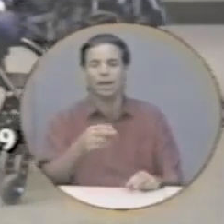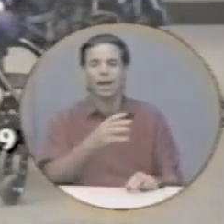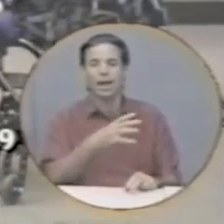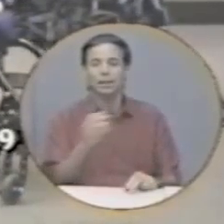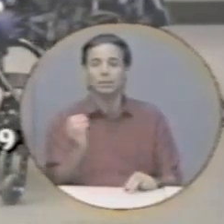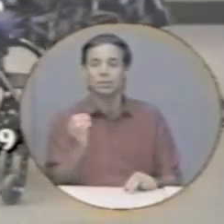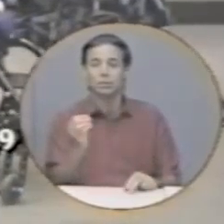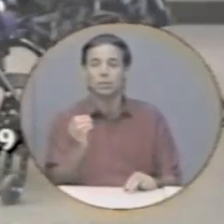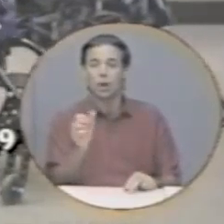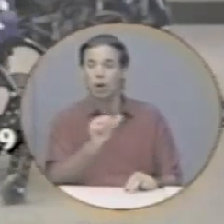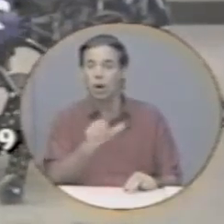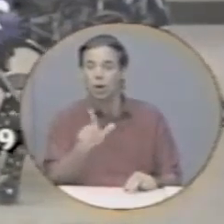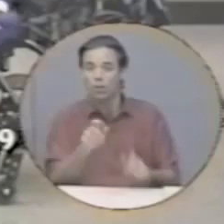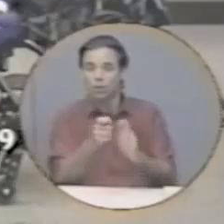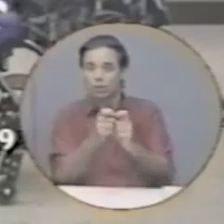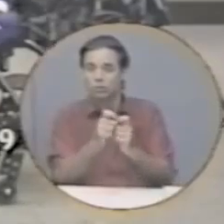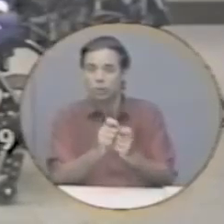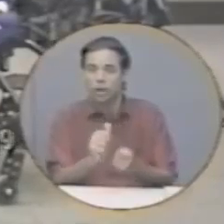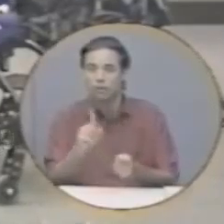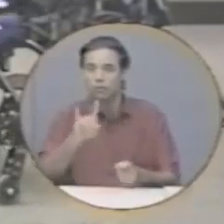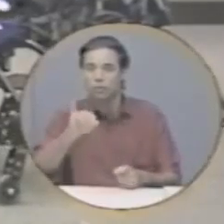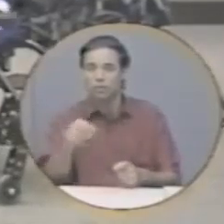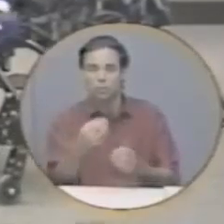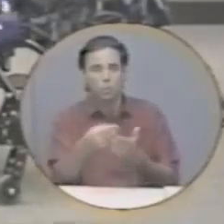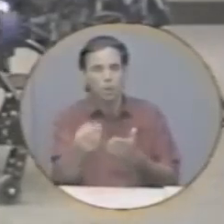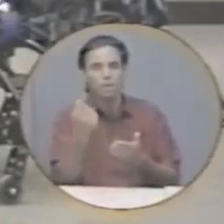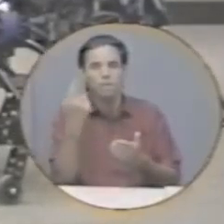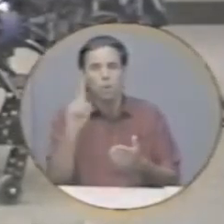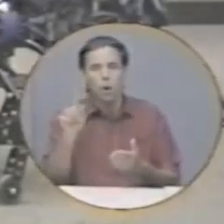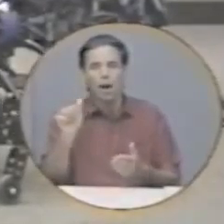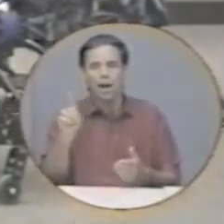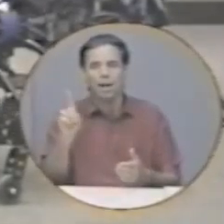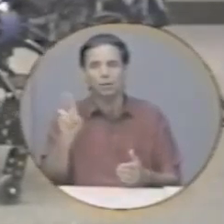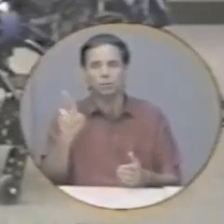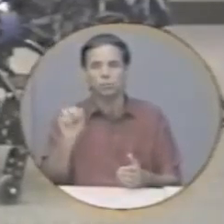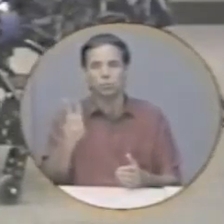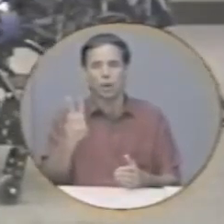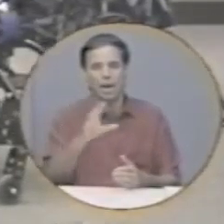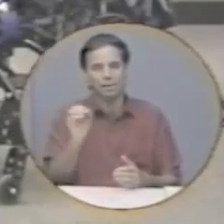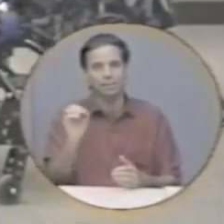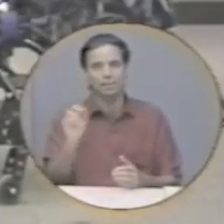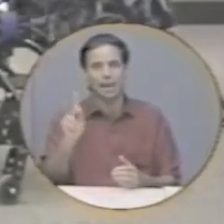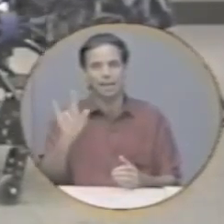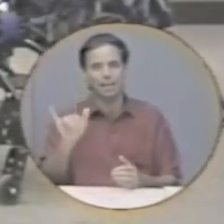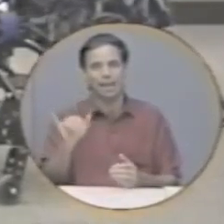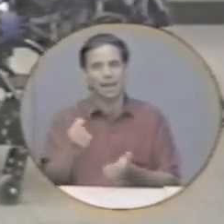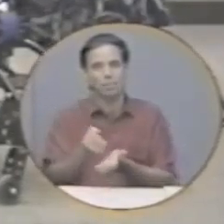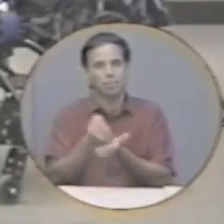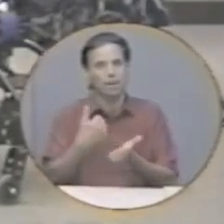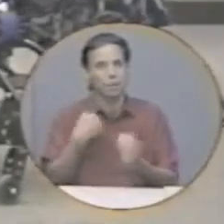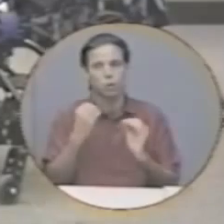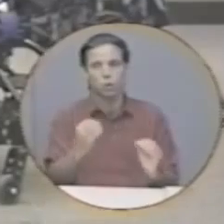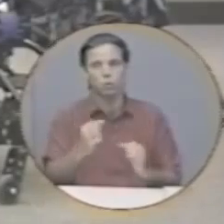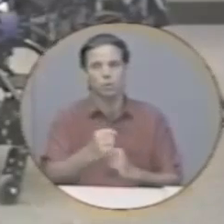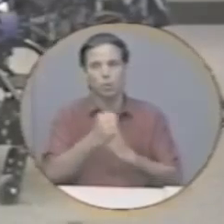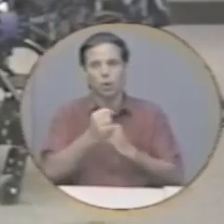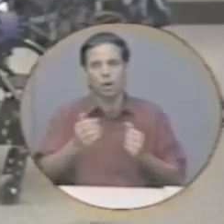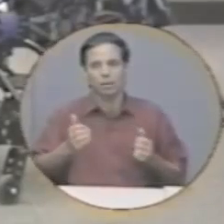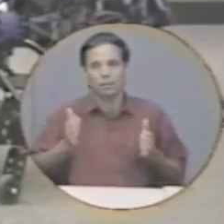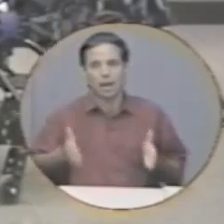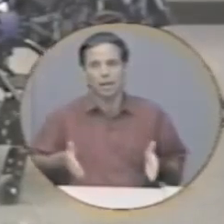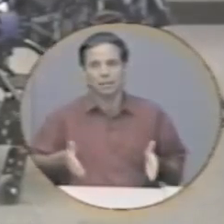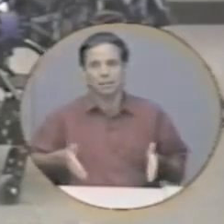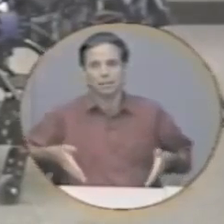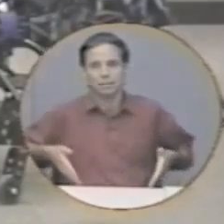And all these adjustments, we got them for Andrew. We got them with the help of Kathy, because Andrew doesn't have any support on his sides. He doesn't have any